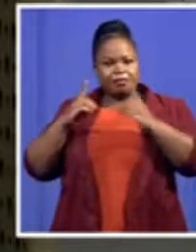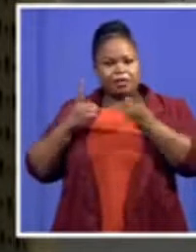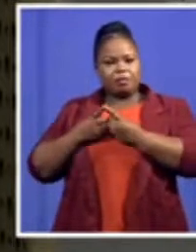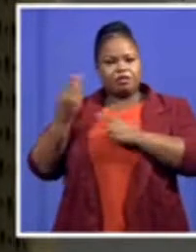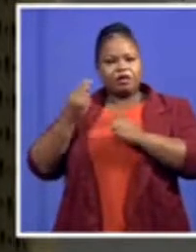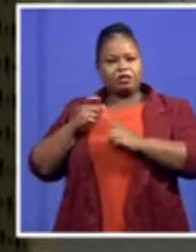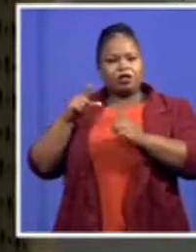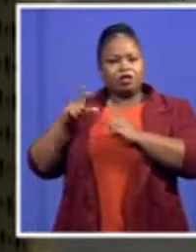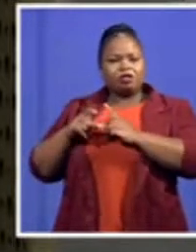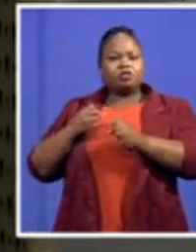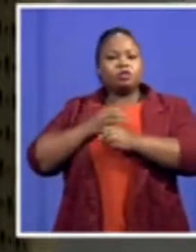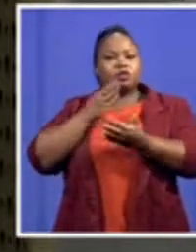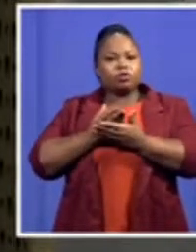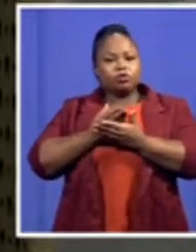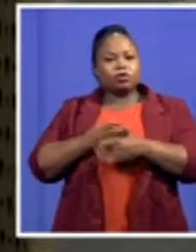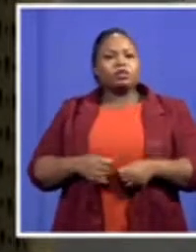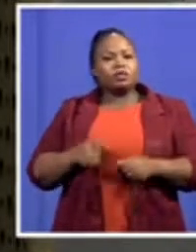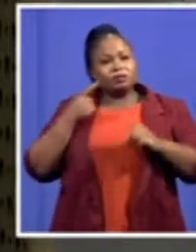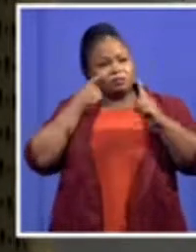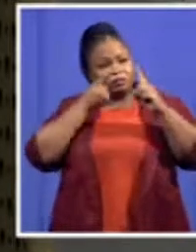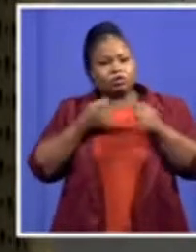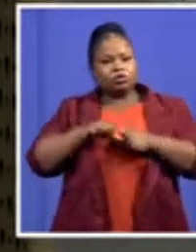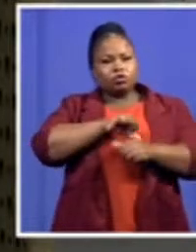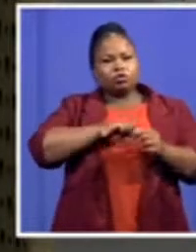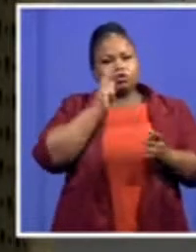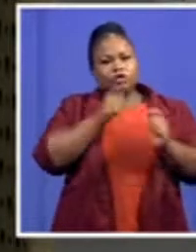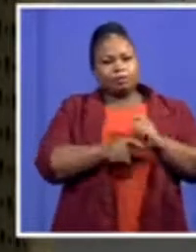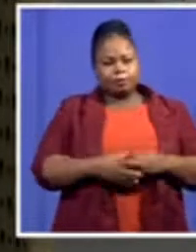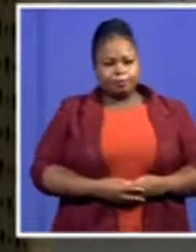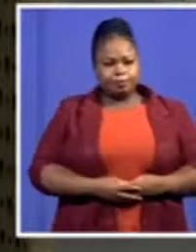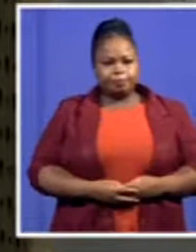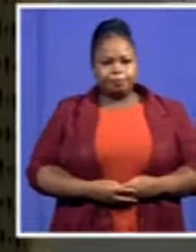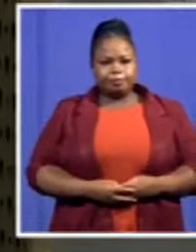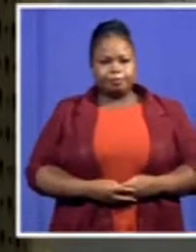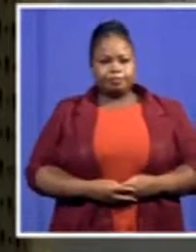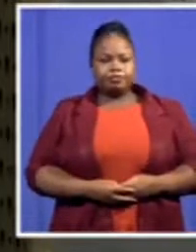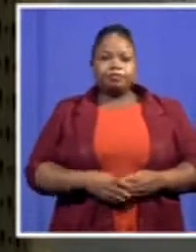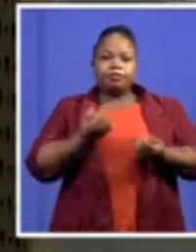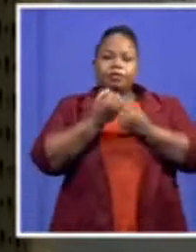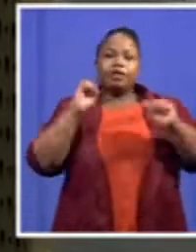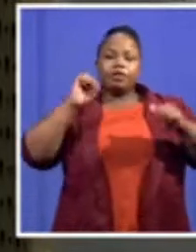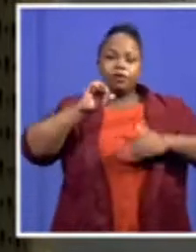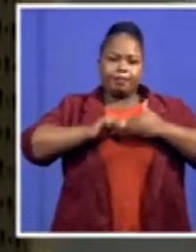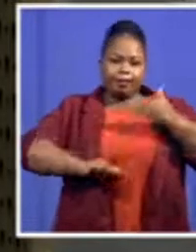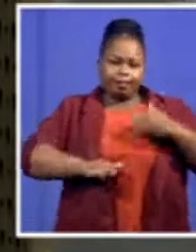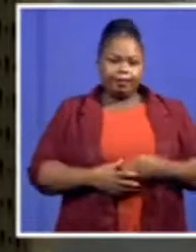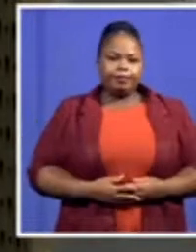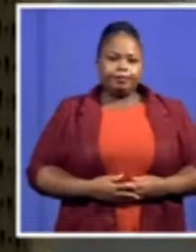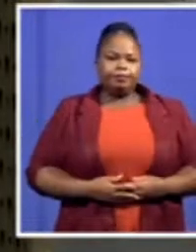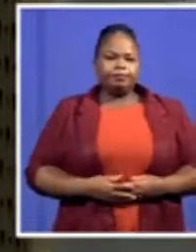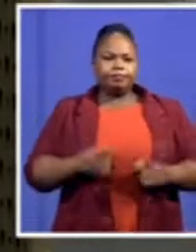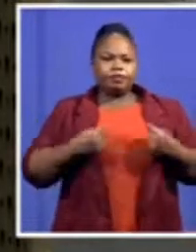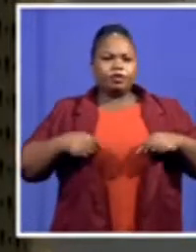the desired social change. As part of Freedom Month, we'll have consolidated program of